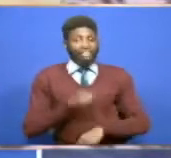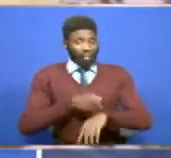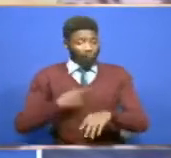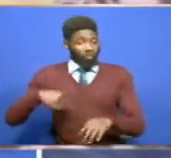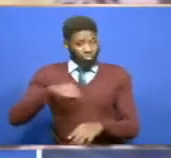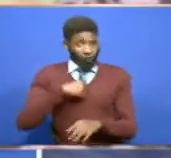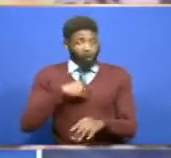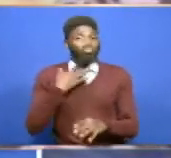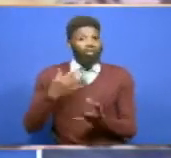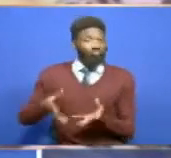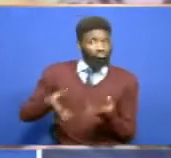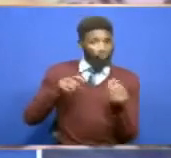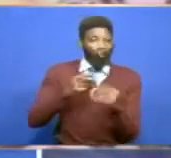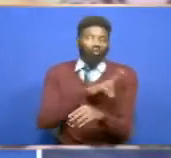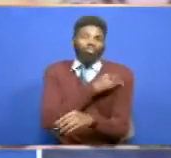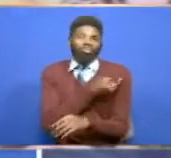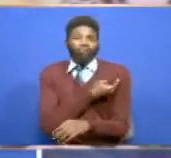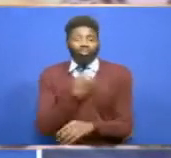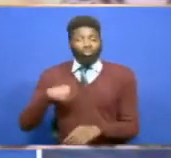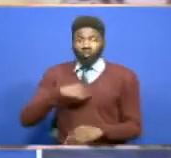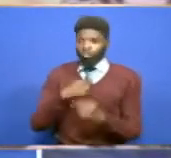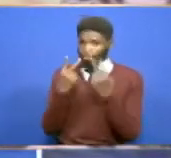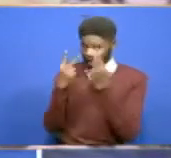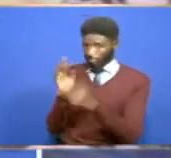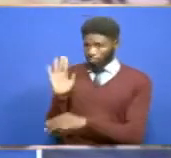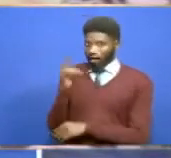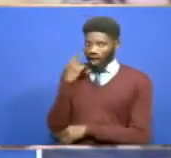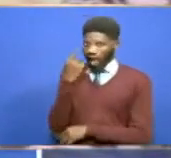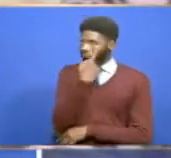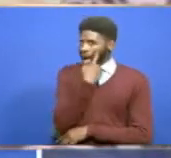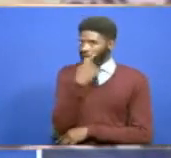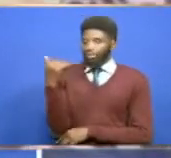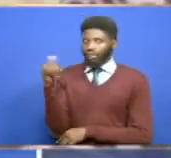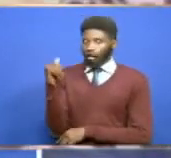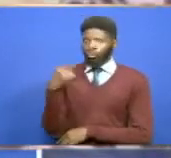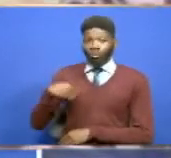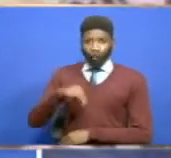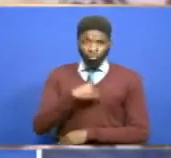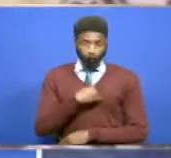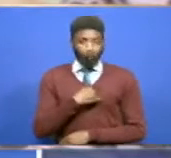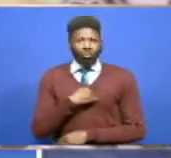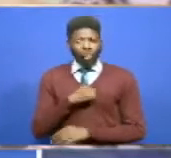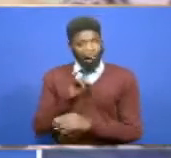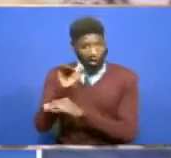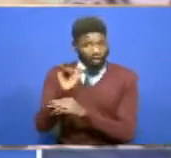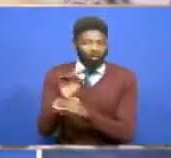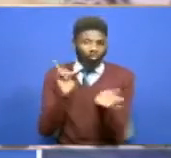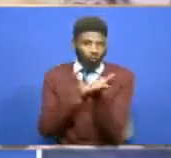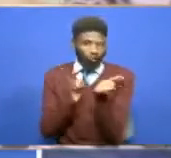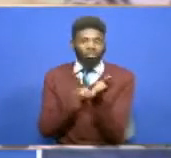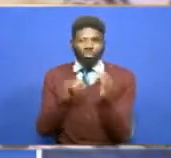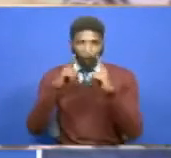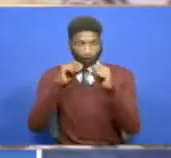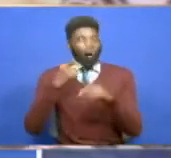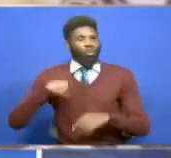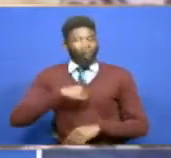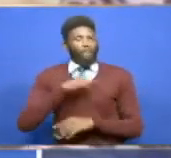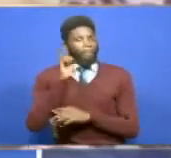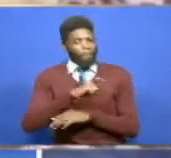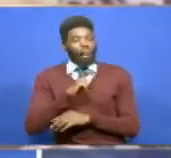in the eyes, which was of great concern. We consulted the doctors, and they said that we should sunbathe the